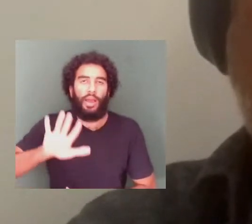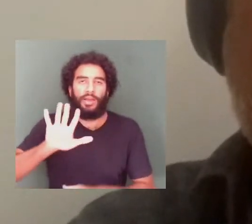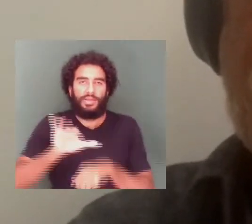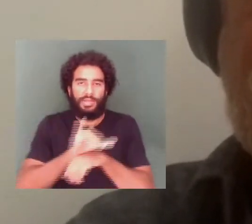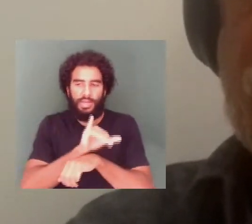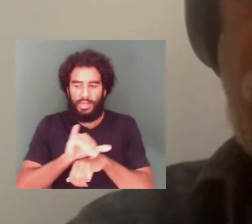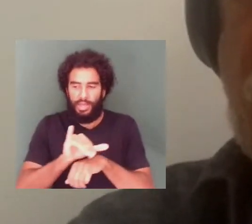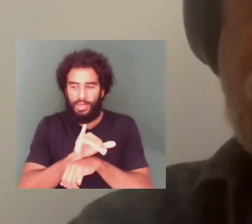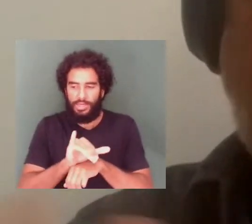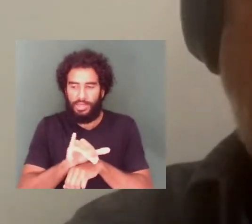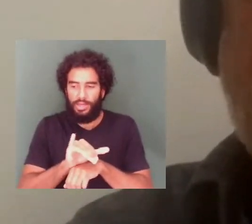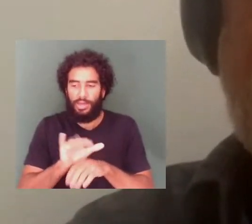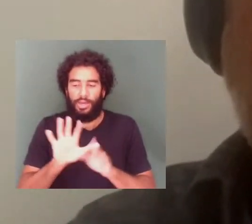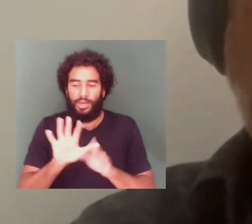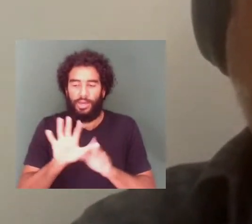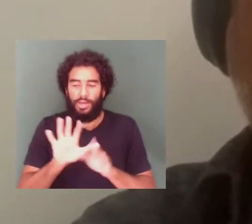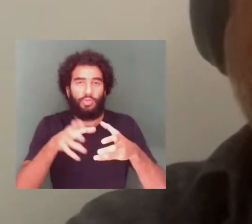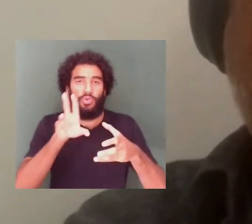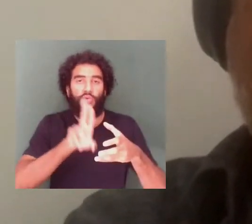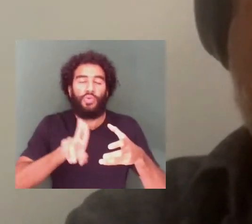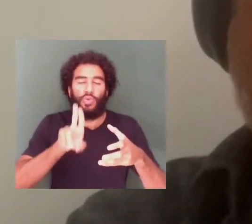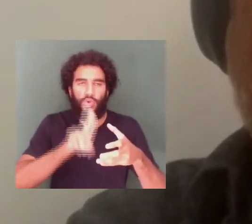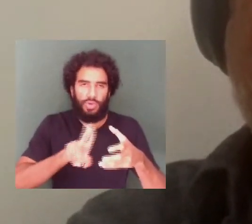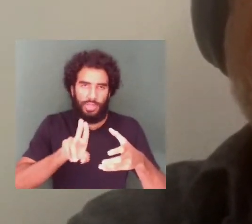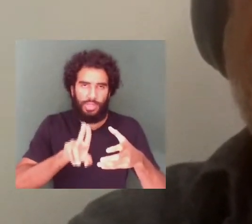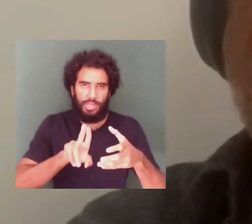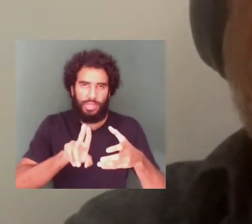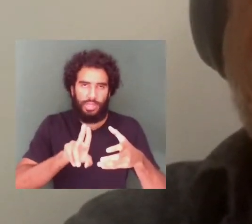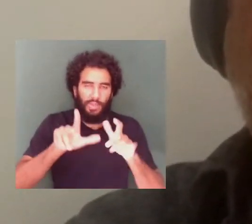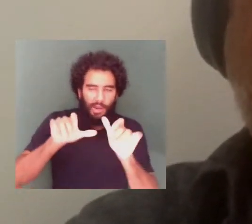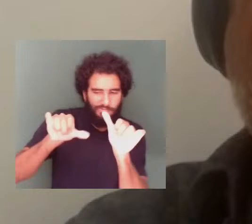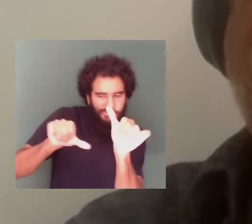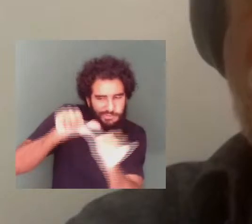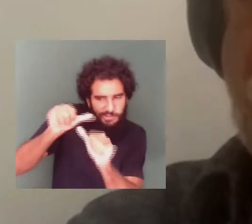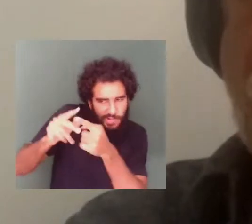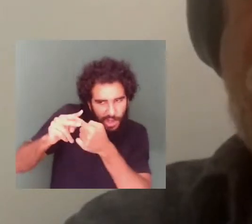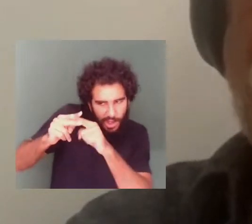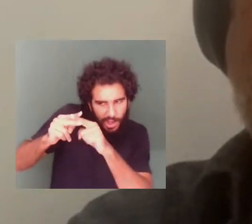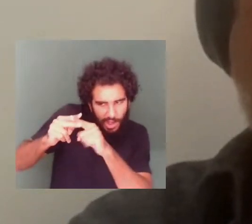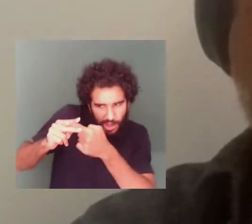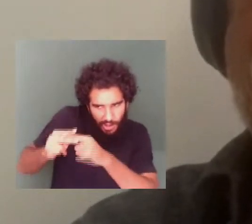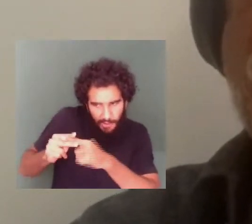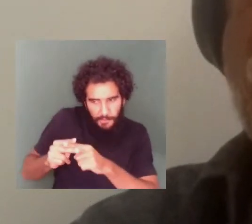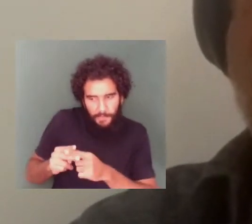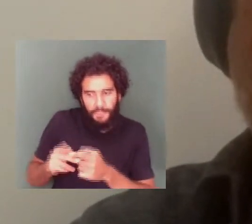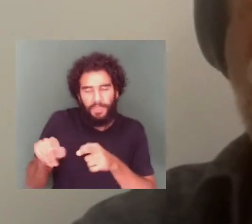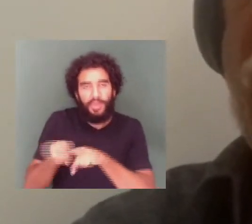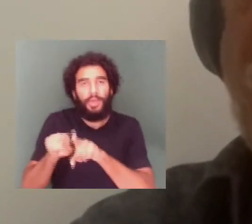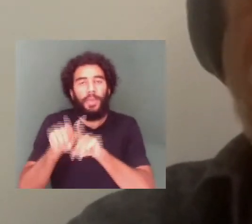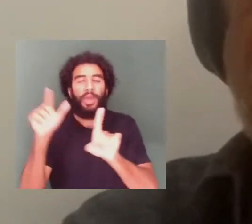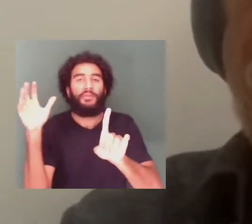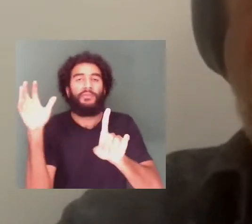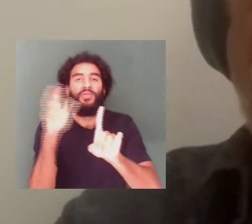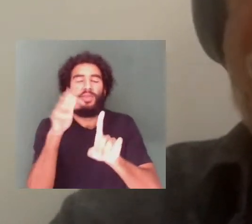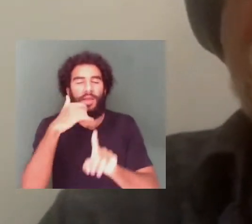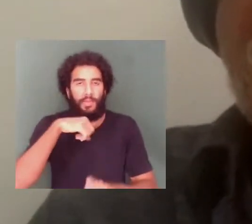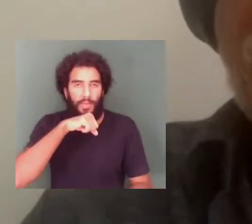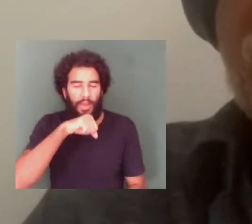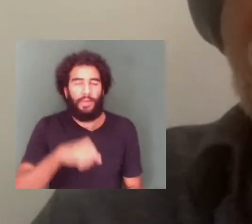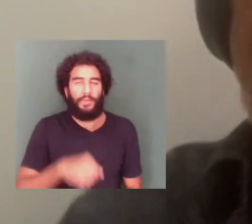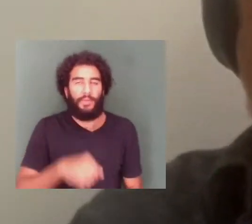strategies that could change the actions of these companies. I believe that